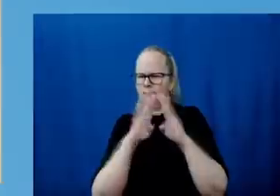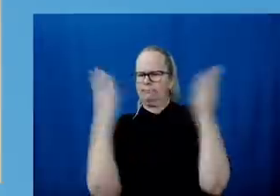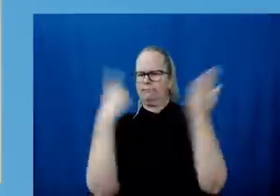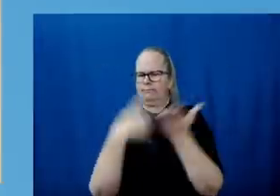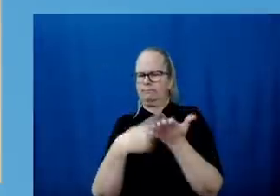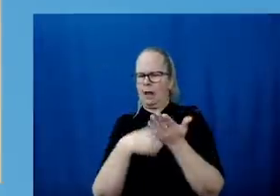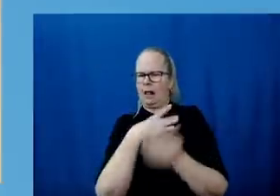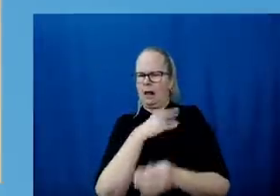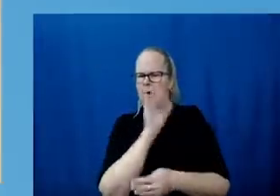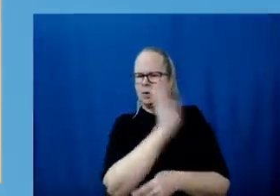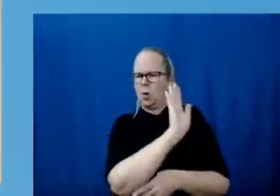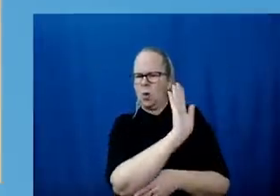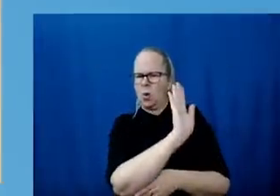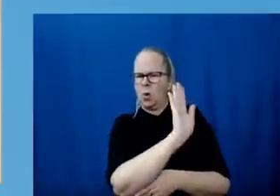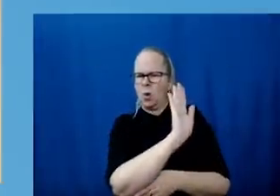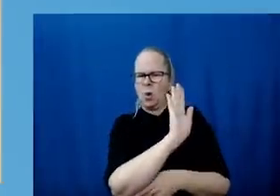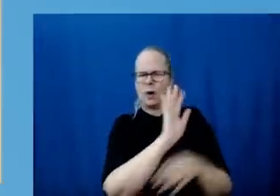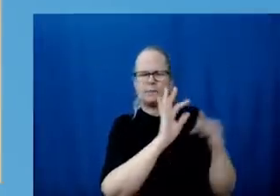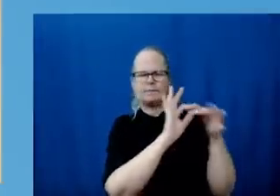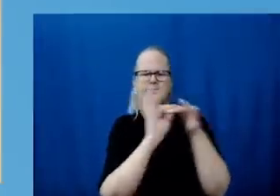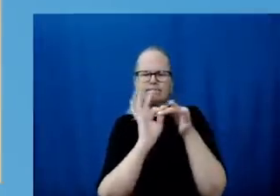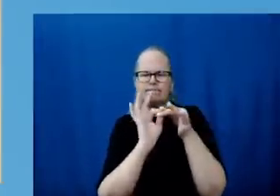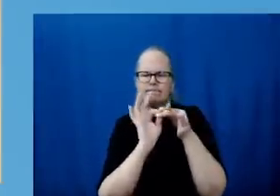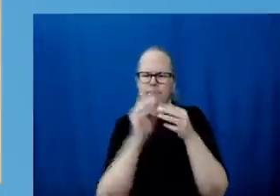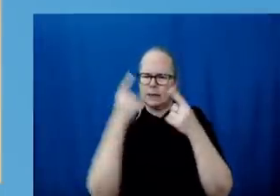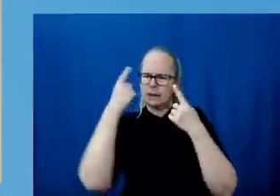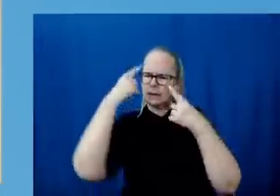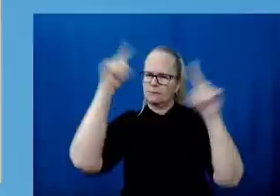I'm hoping to get into a good discussion as to the